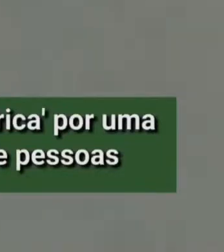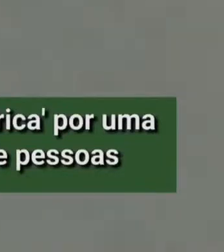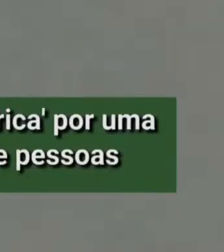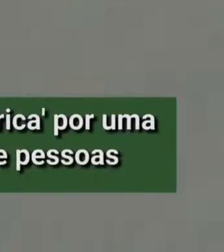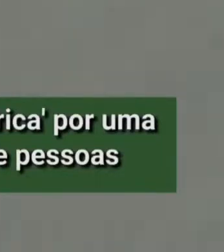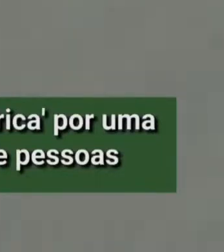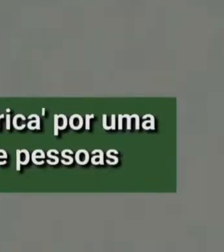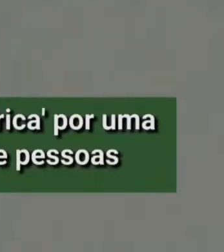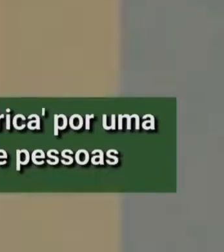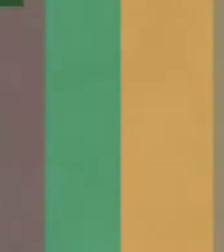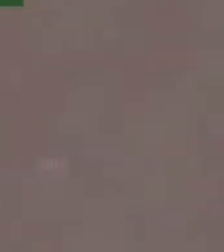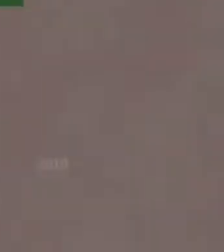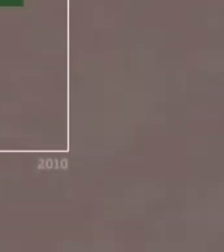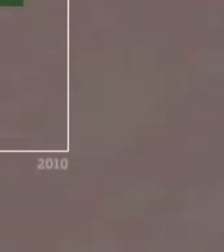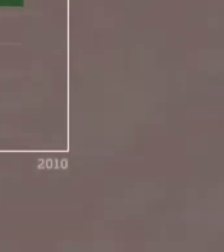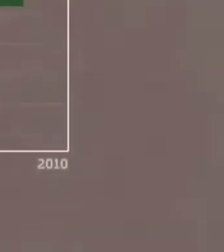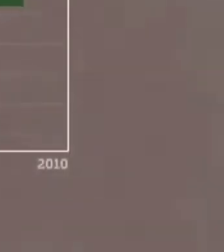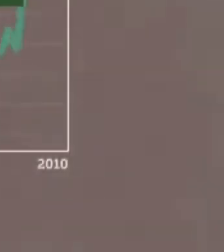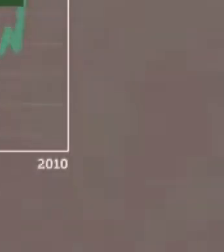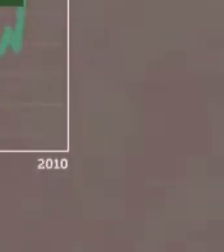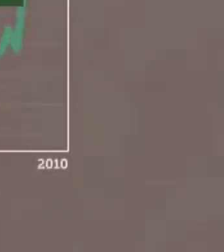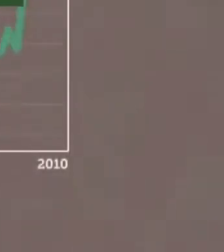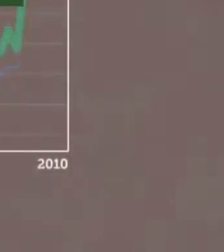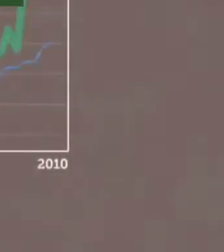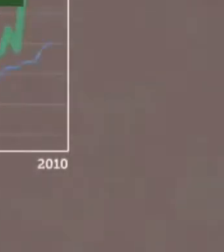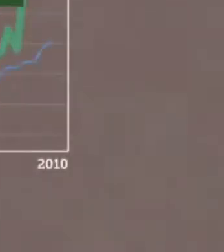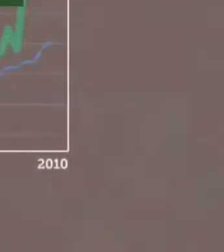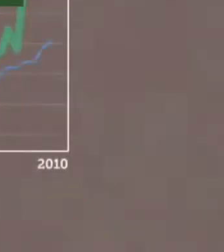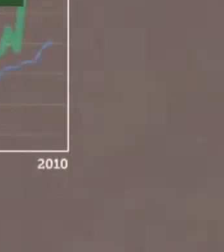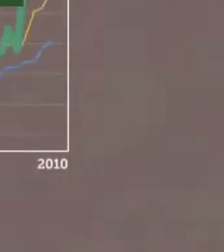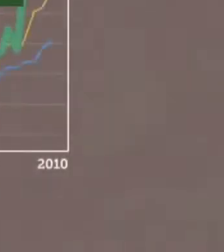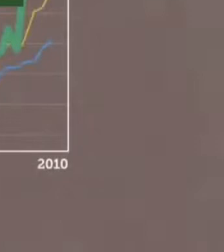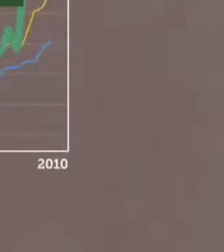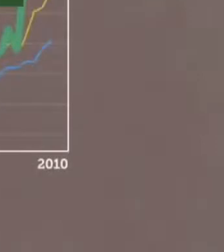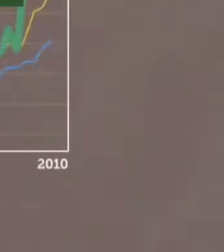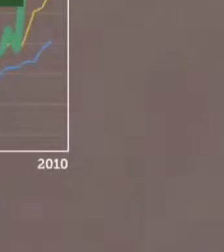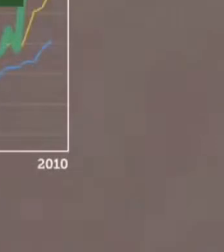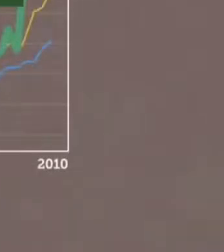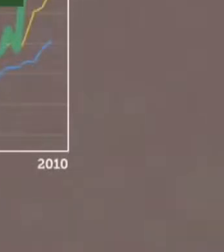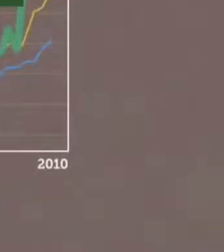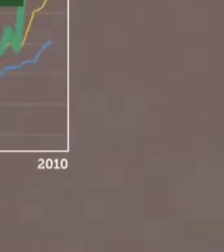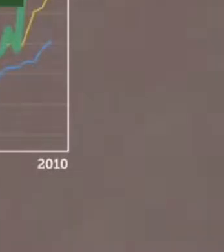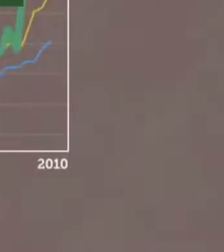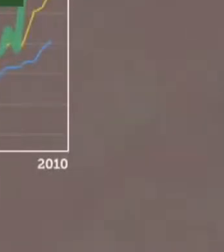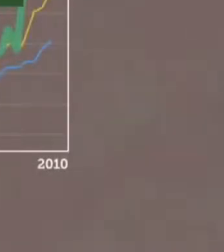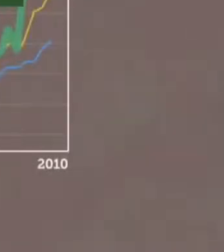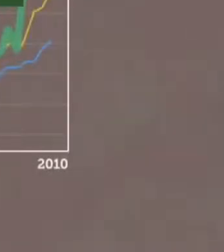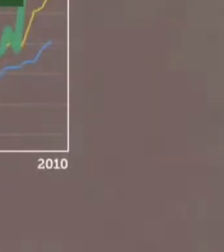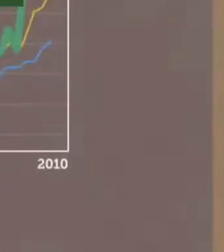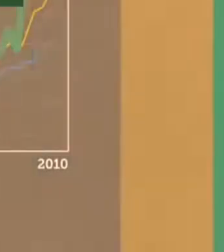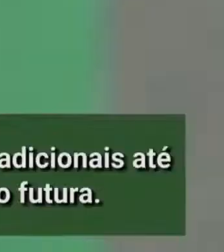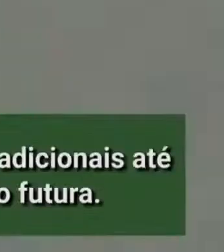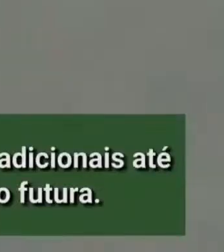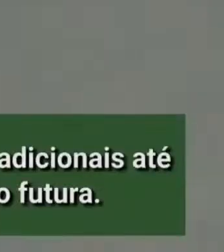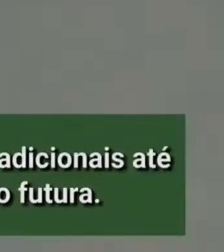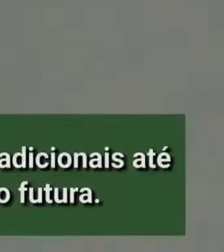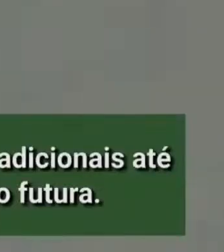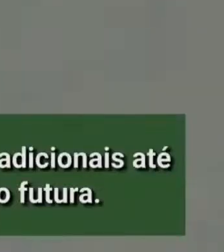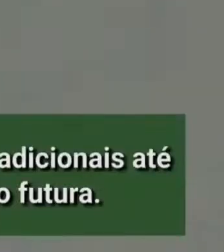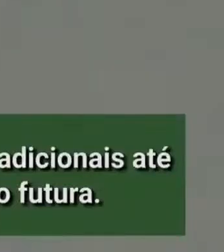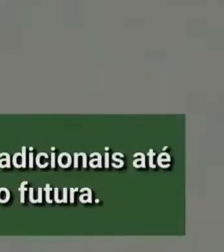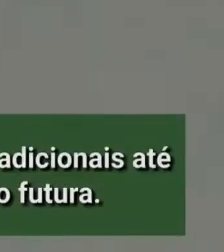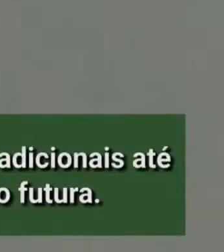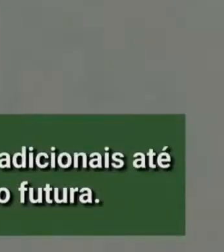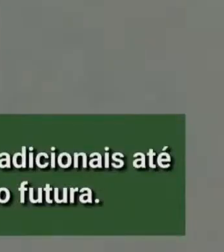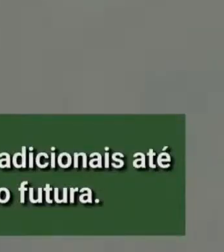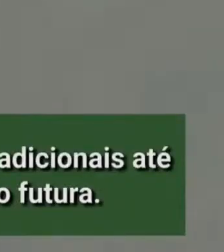174 million people and its expanding and increasingly diversified economy. Nigeria needs